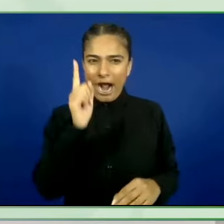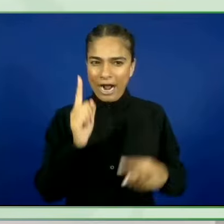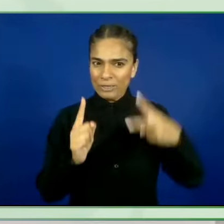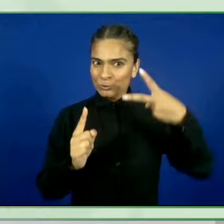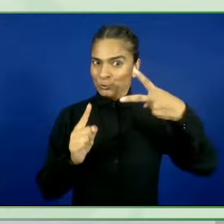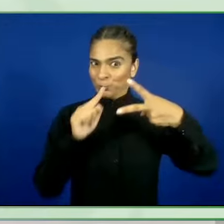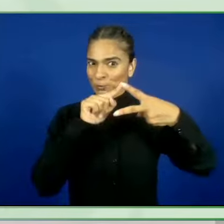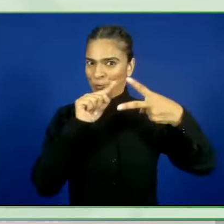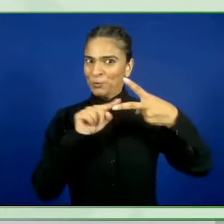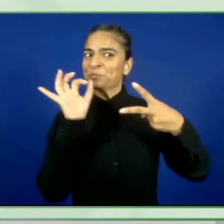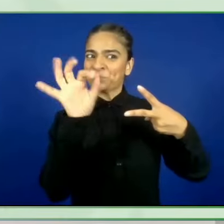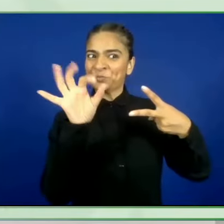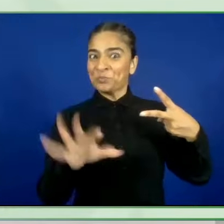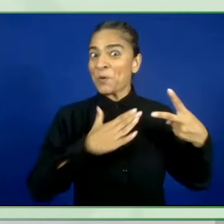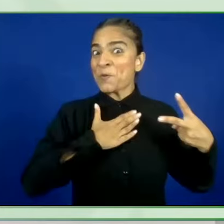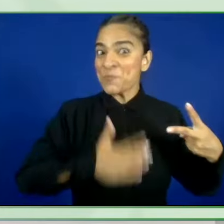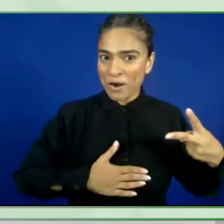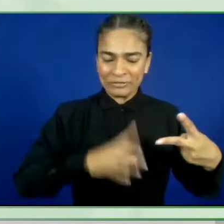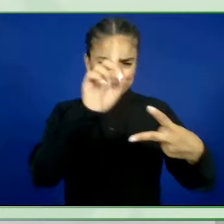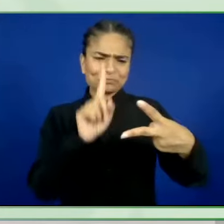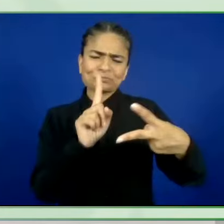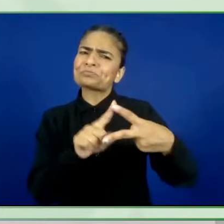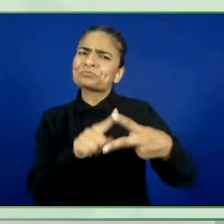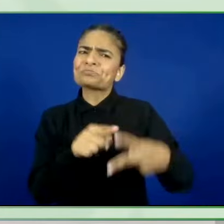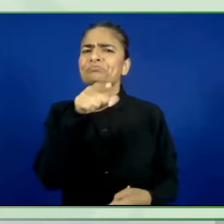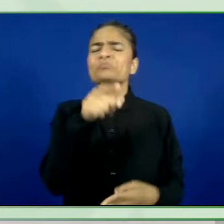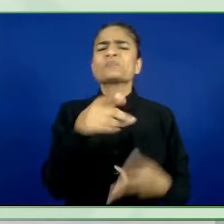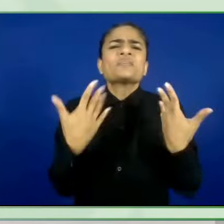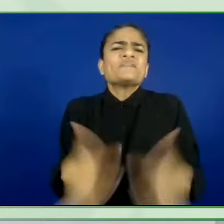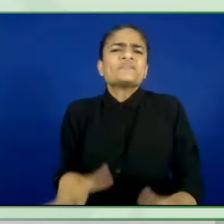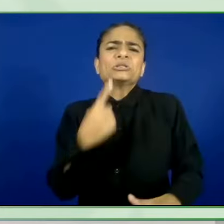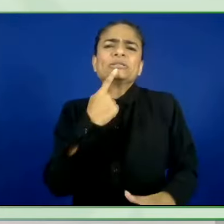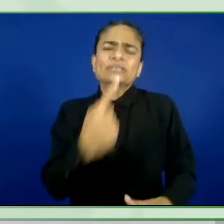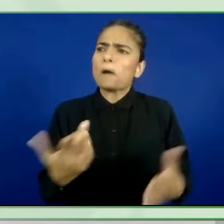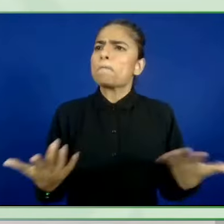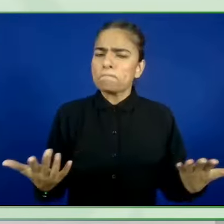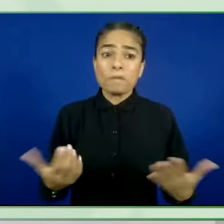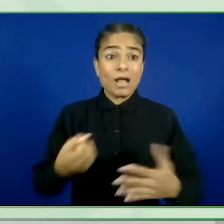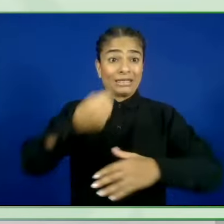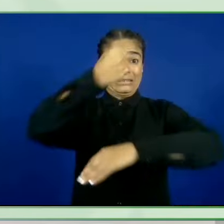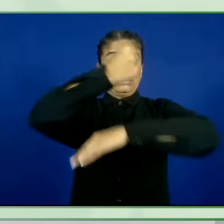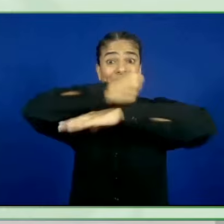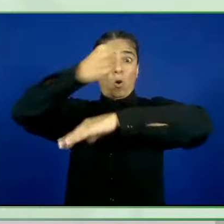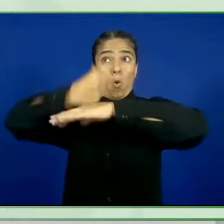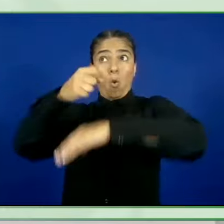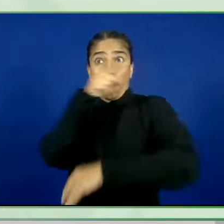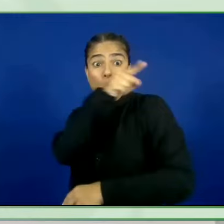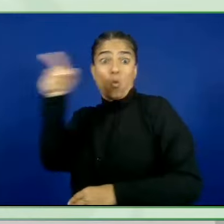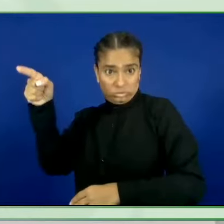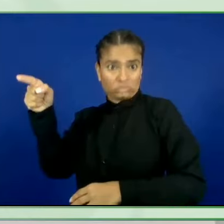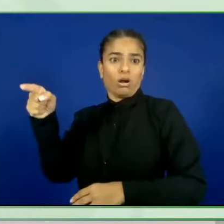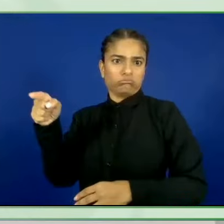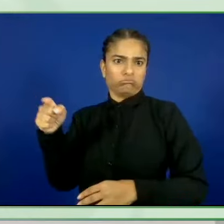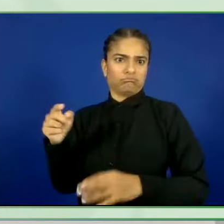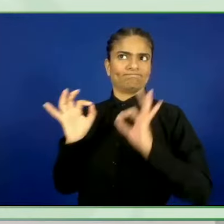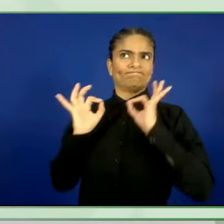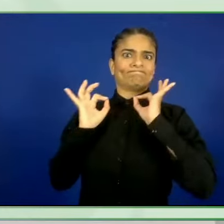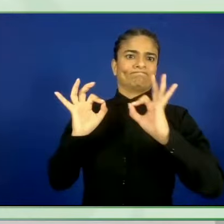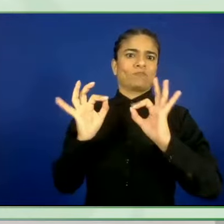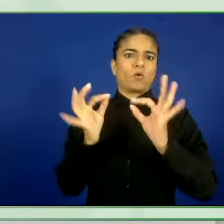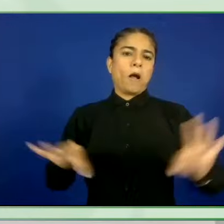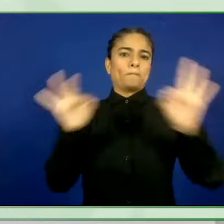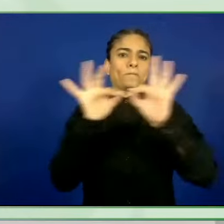mentioned stakeholders. It'd be really useful for listeners and viewers to understand who the